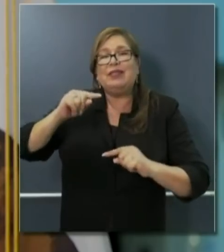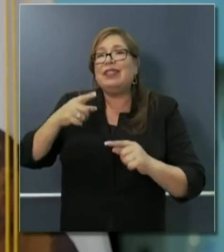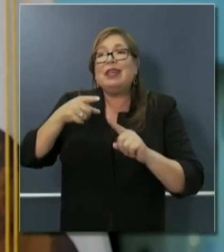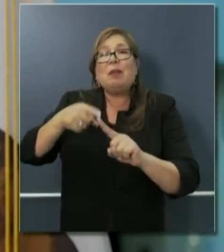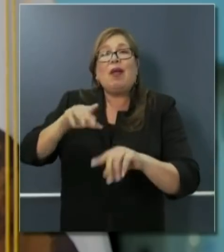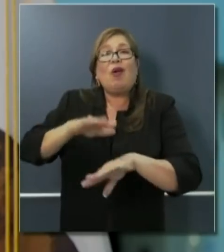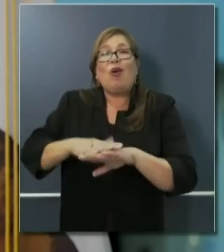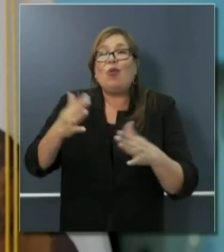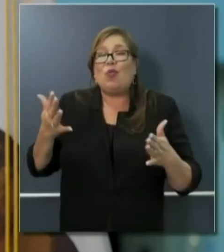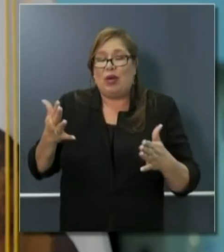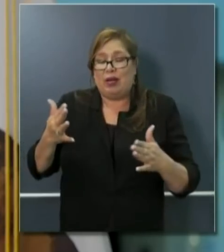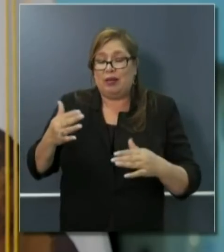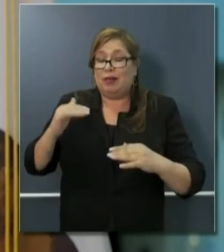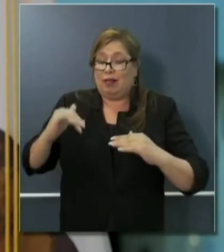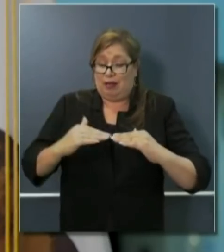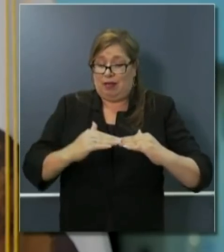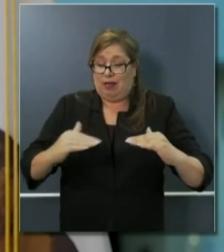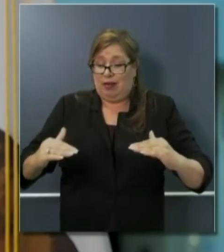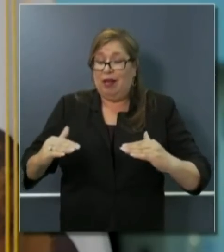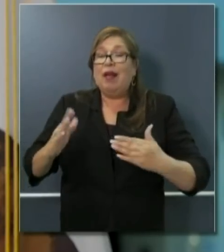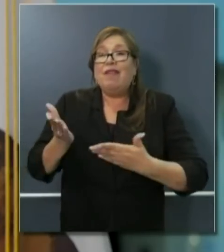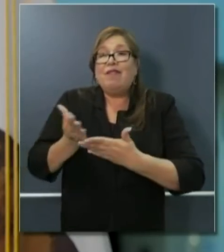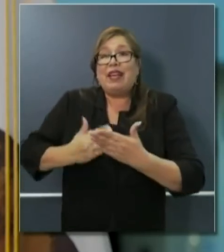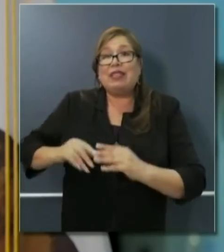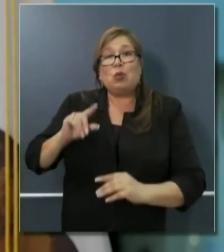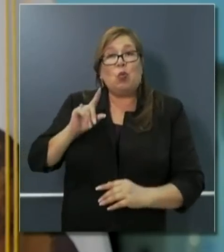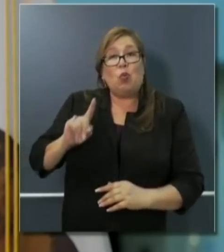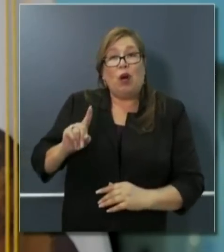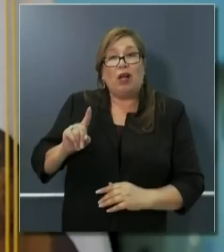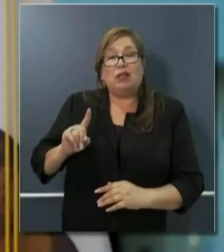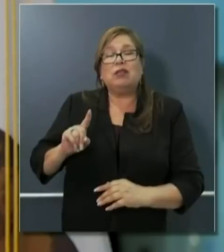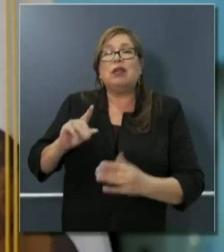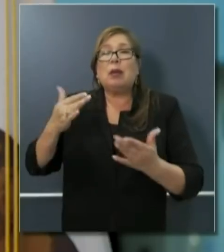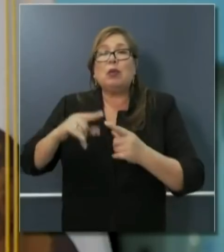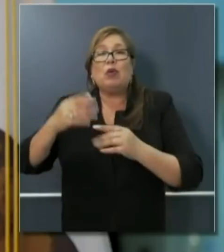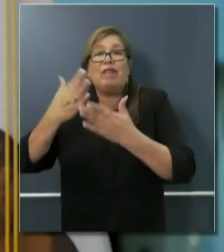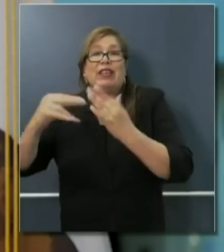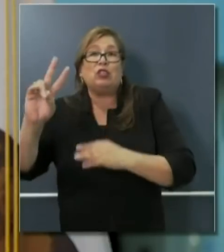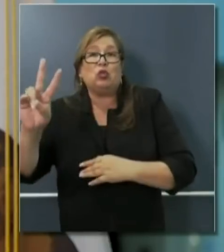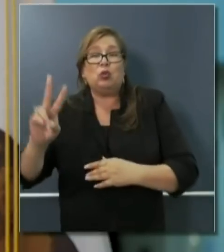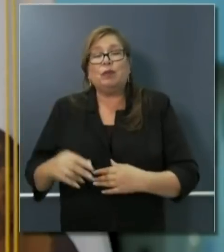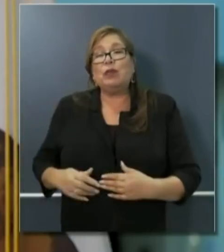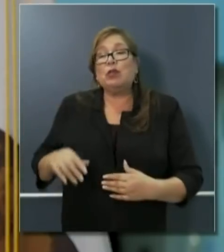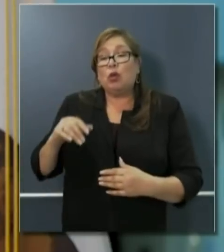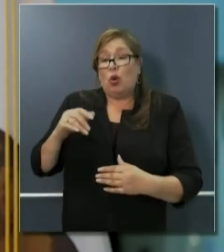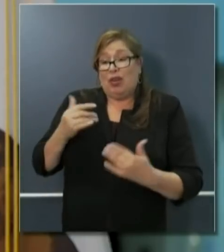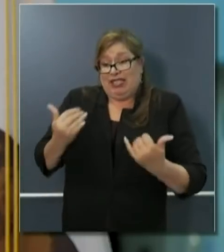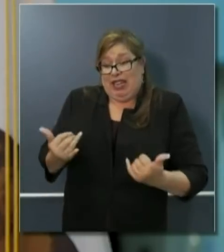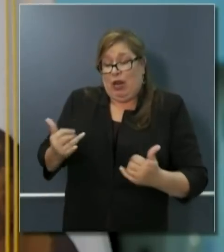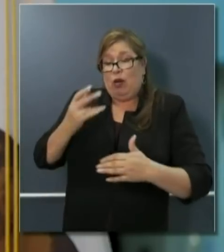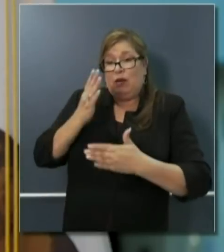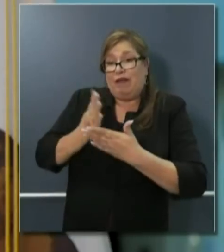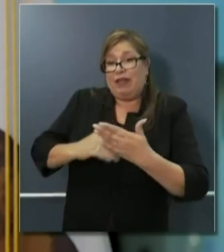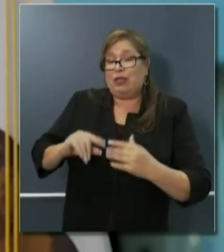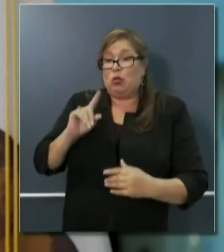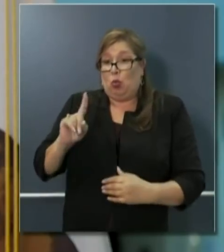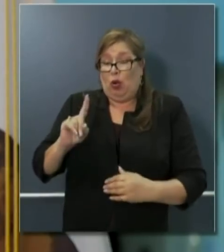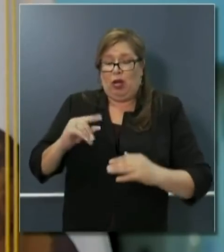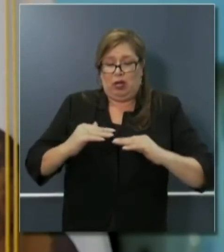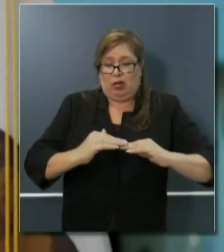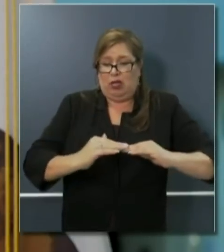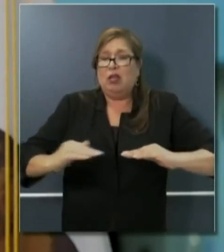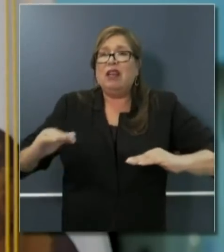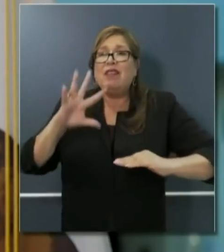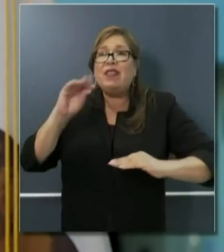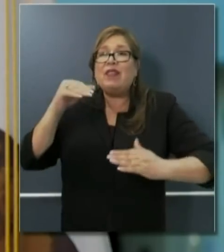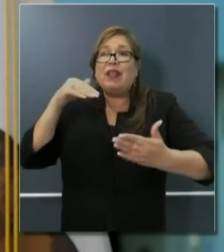is phase one versus phase two. So in our phase one planning, I'm looking to secure those 50,000 beds,